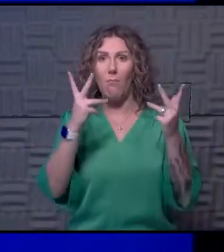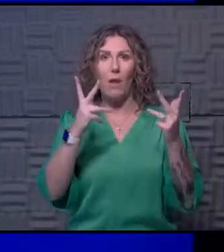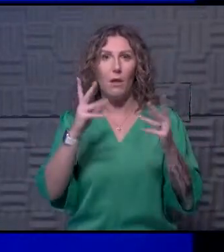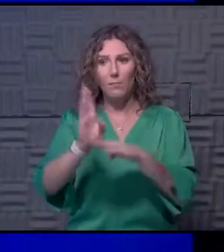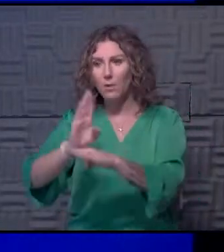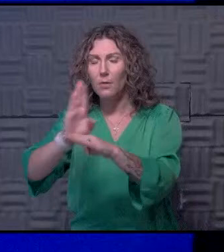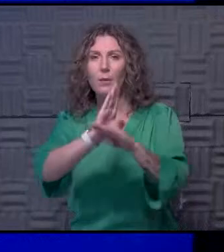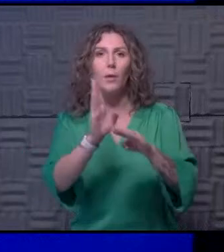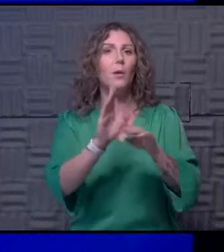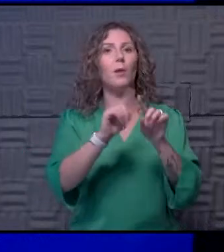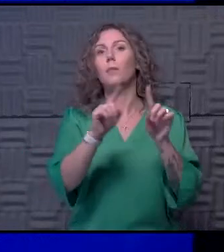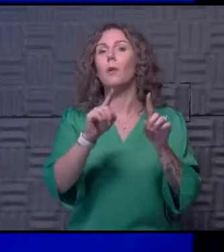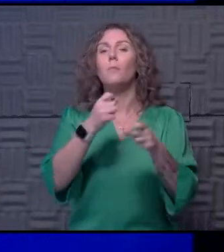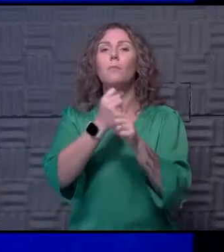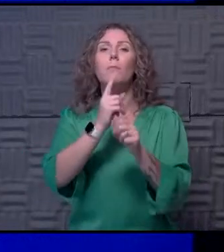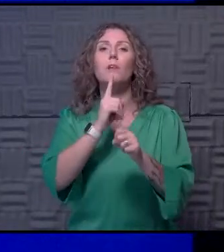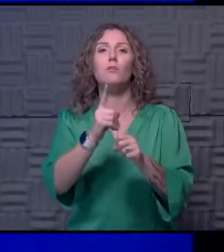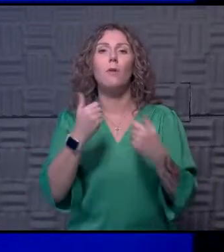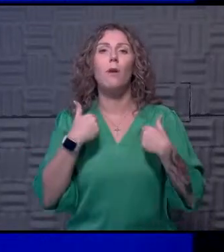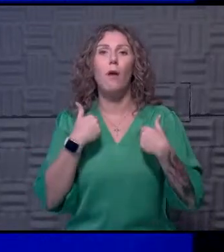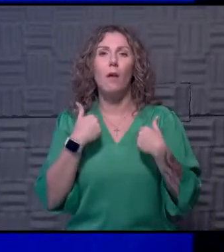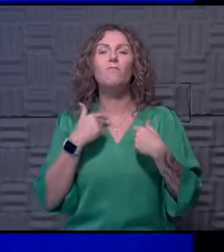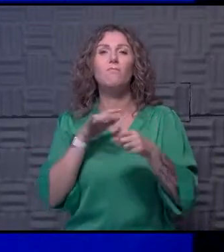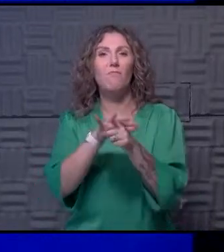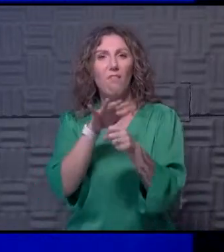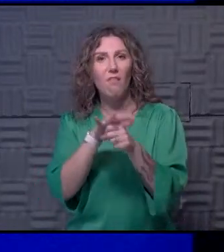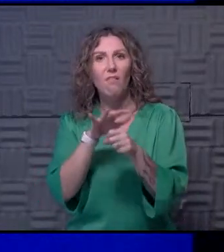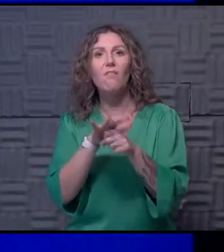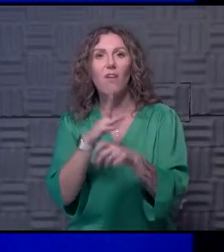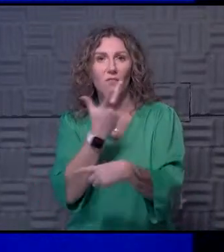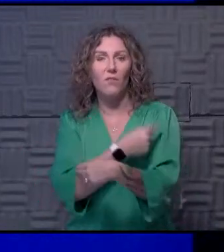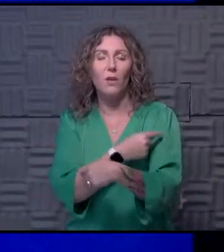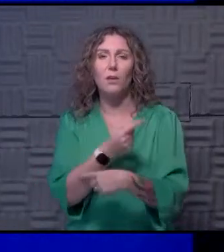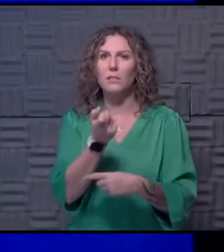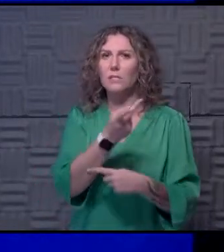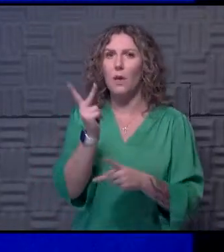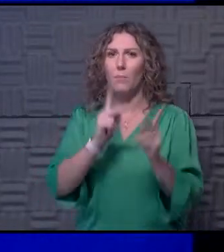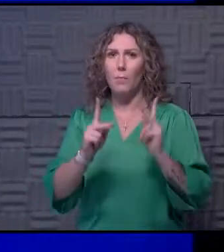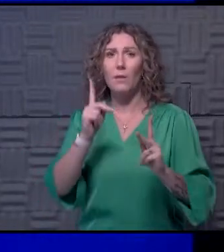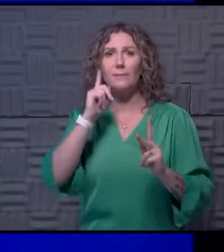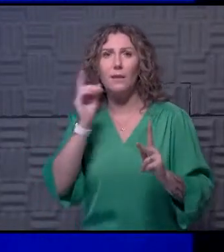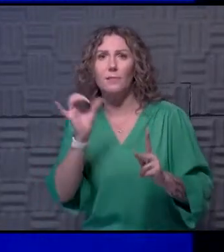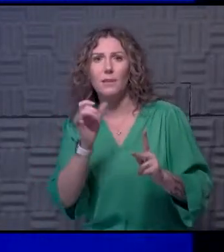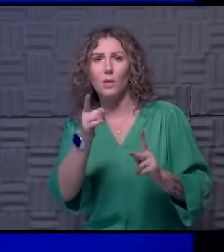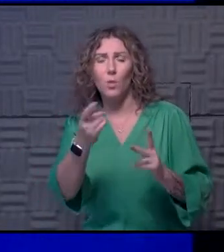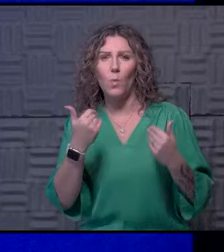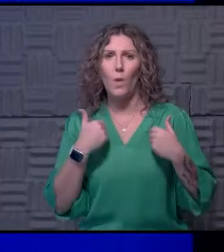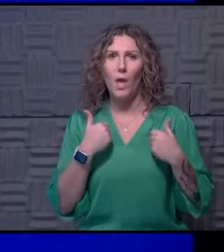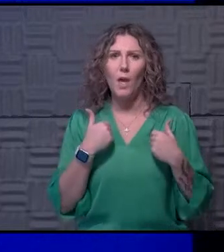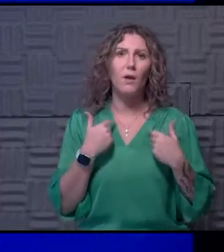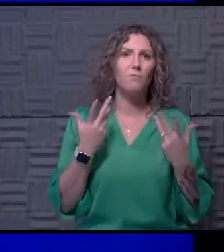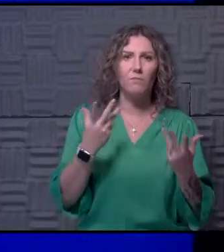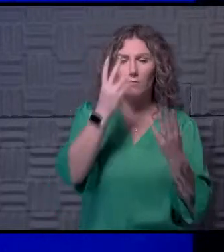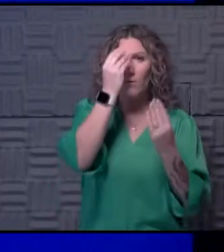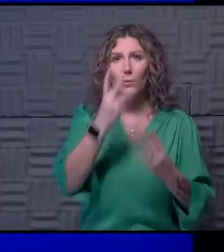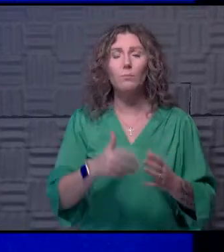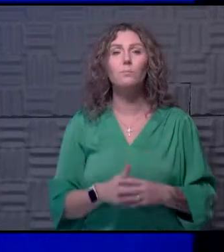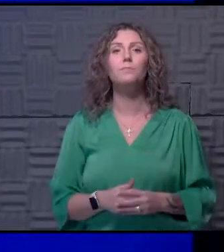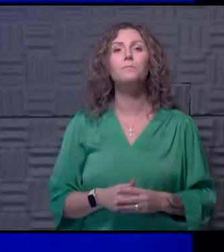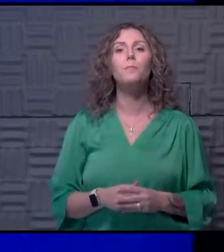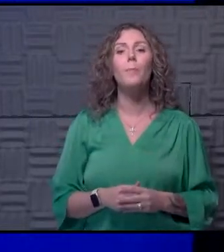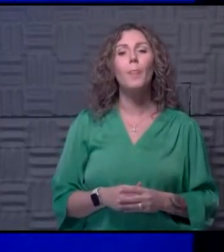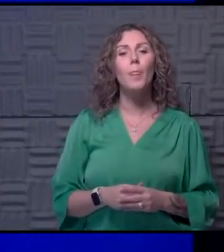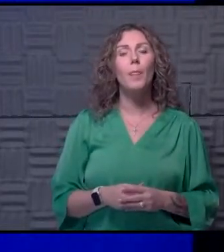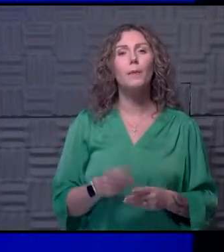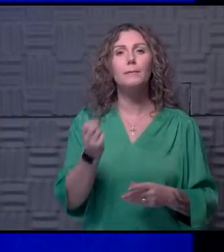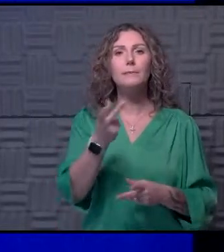sure we have enough vaccine in the pipeline between all 4 of the major makers. There are some people, so it sounds like you may have some insight. There are some people that are